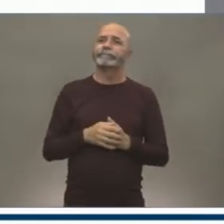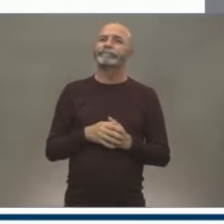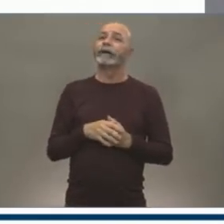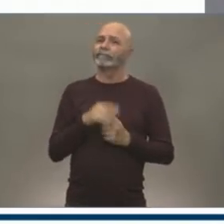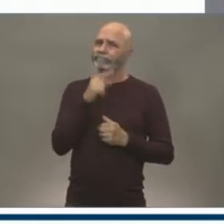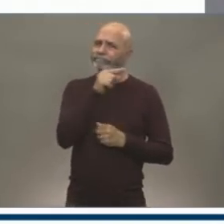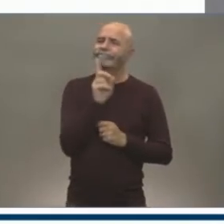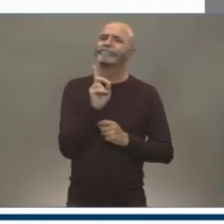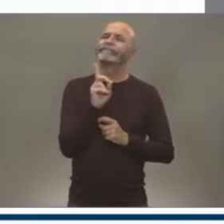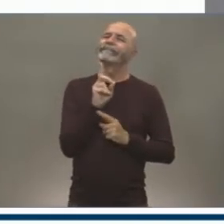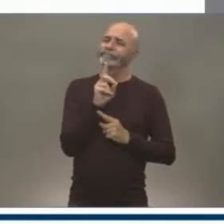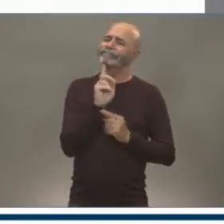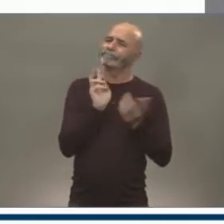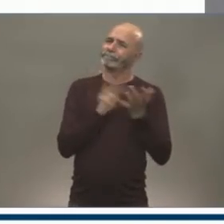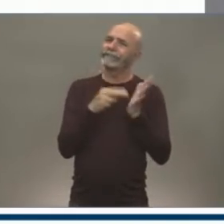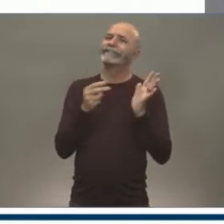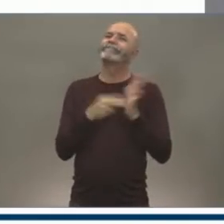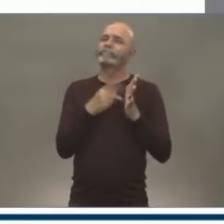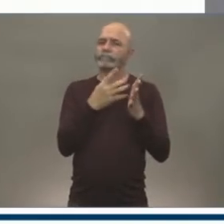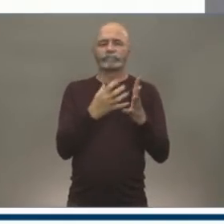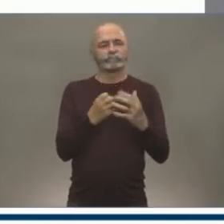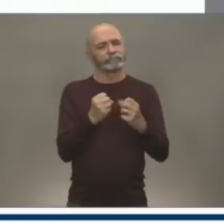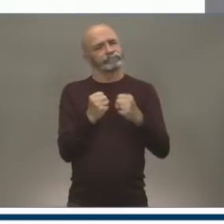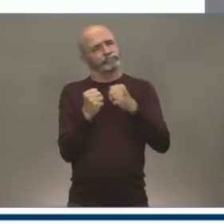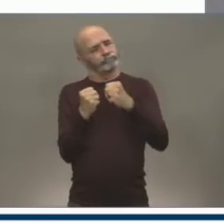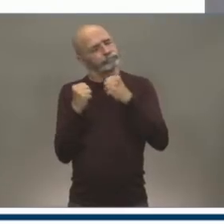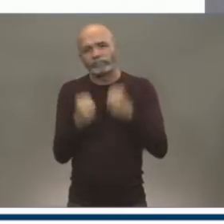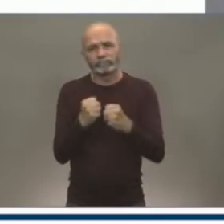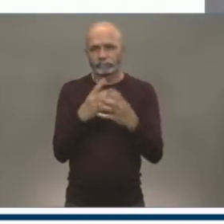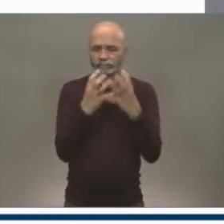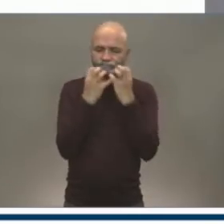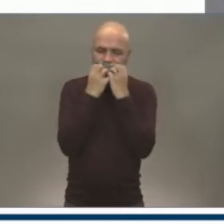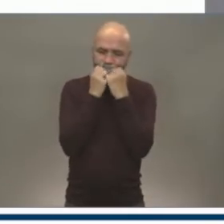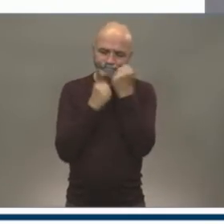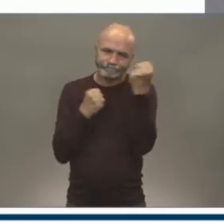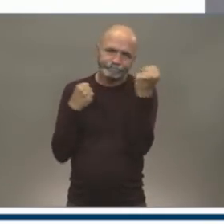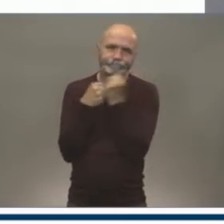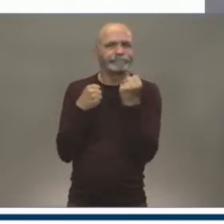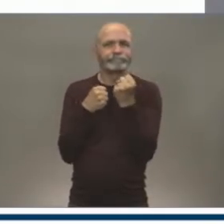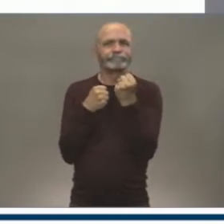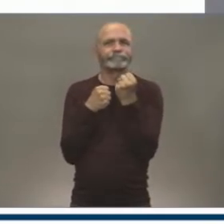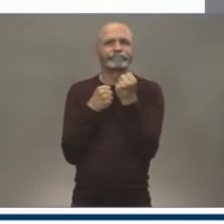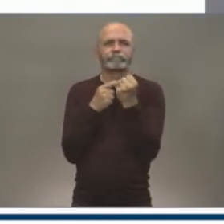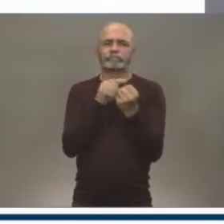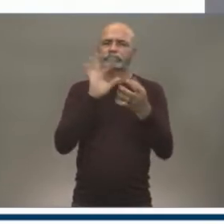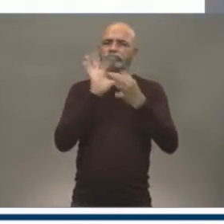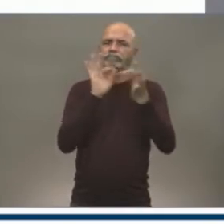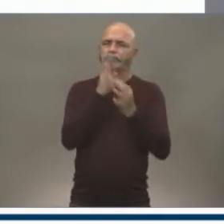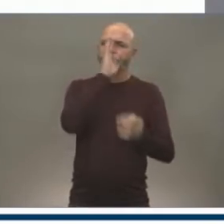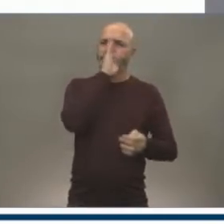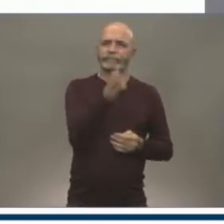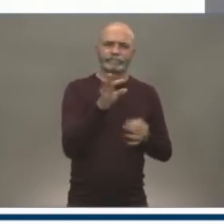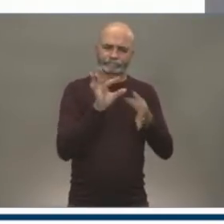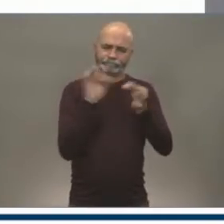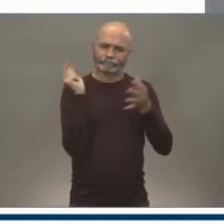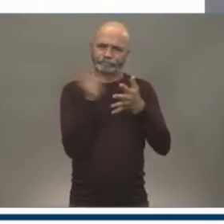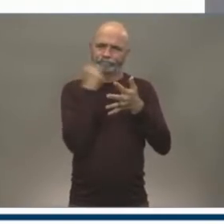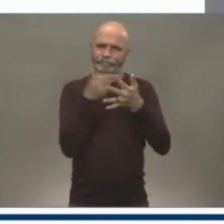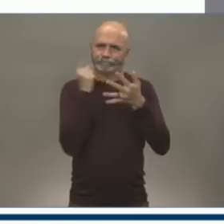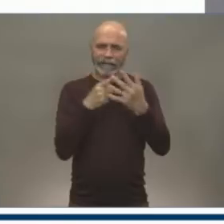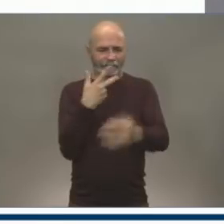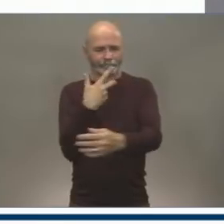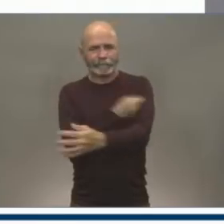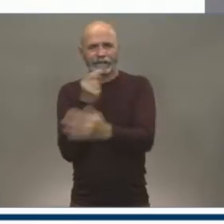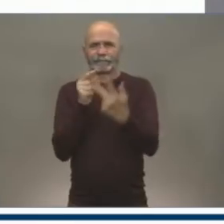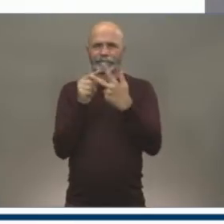strong public health voice for our province on the national scene when we're dealing with vaccines and dealing with the distribution,